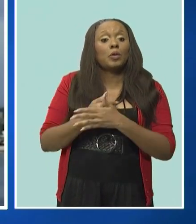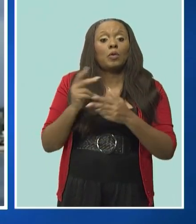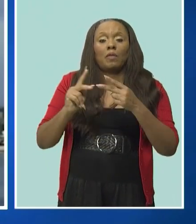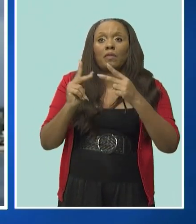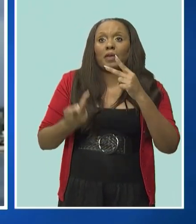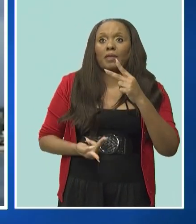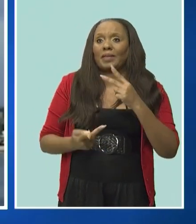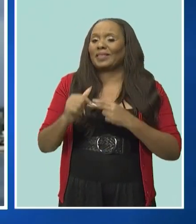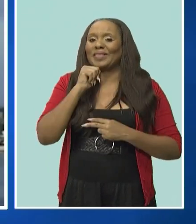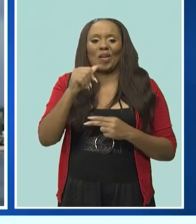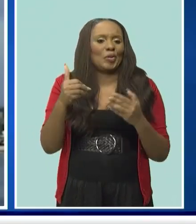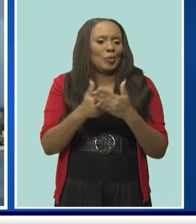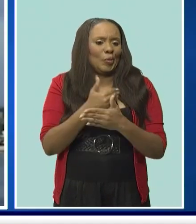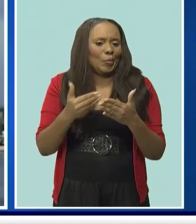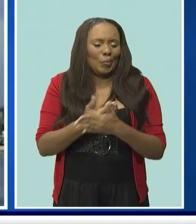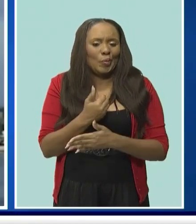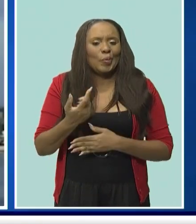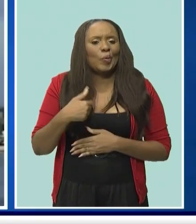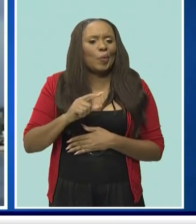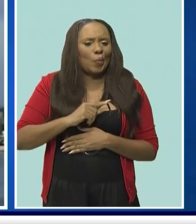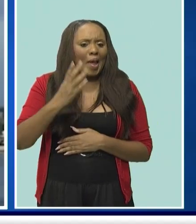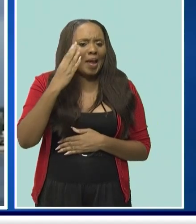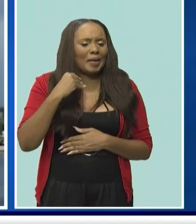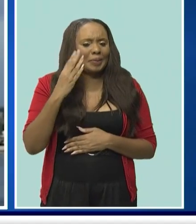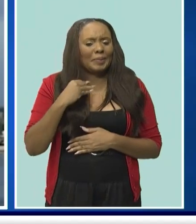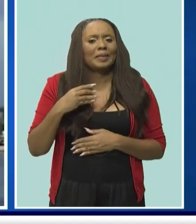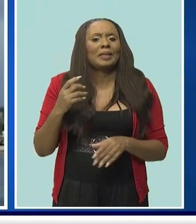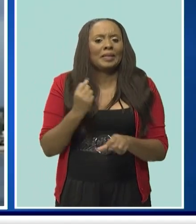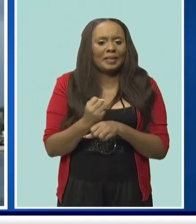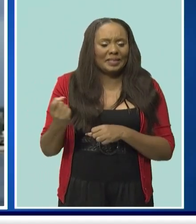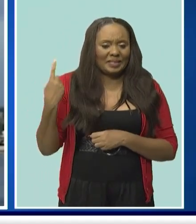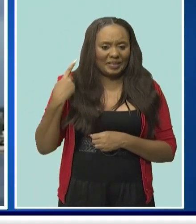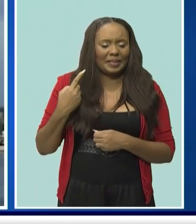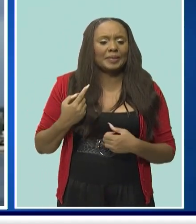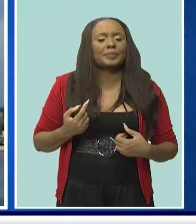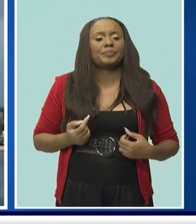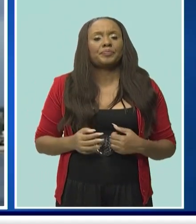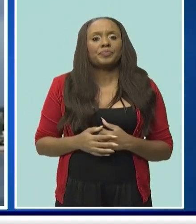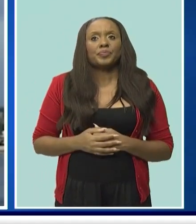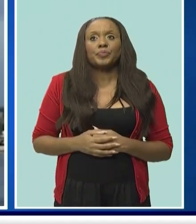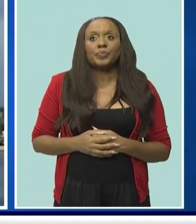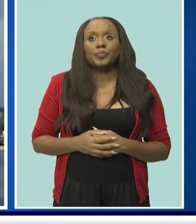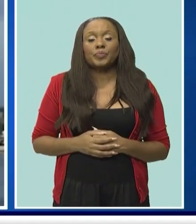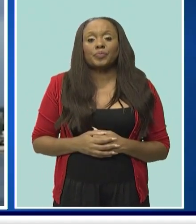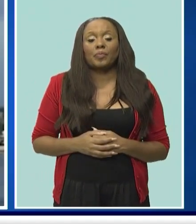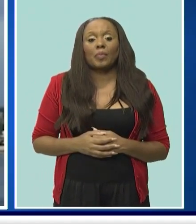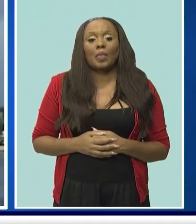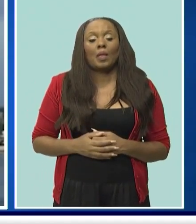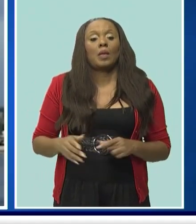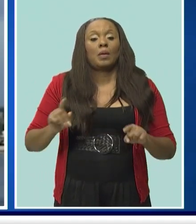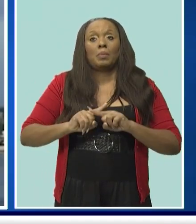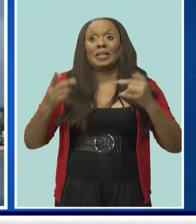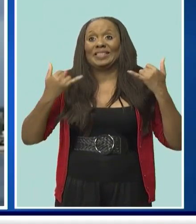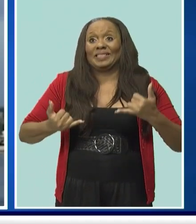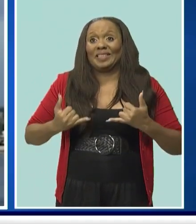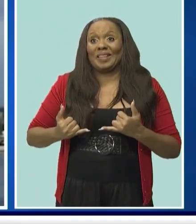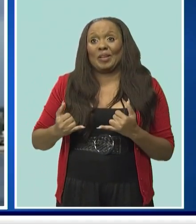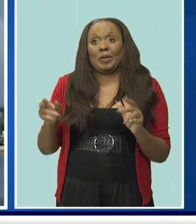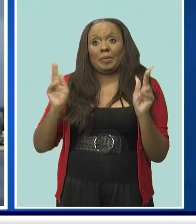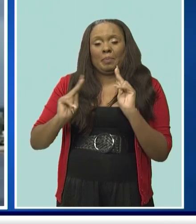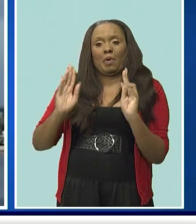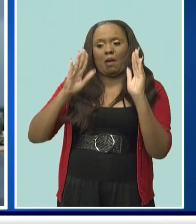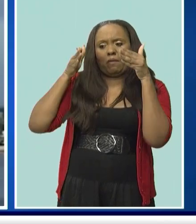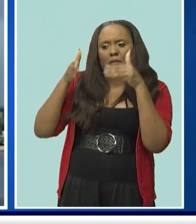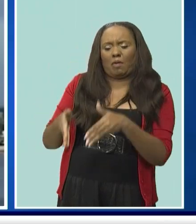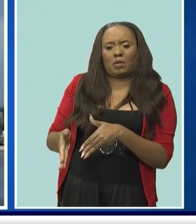region for several months since last year. What is happening is that there is a focus on